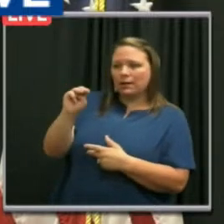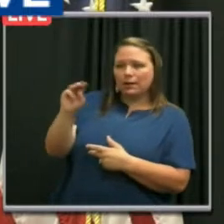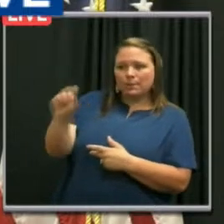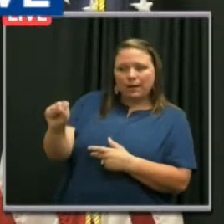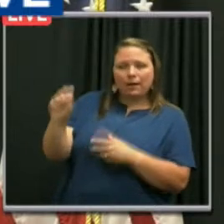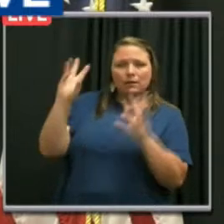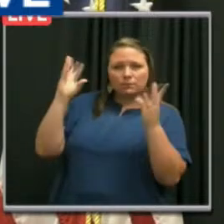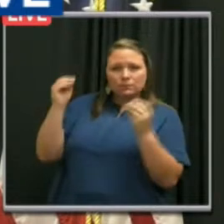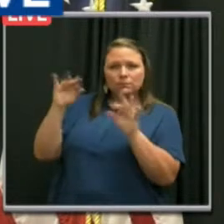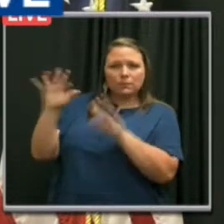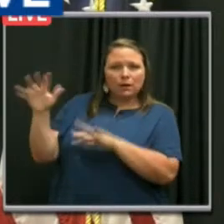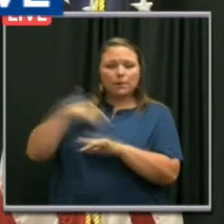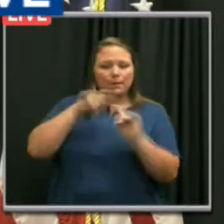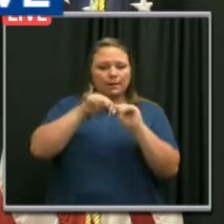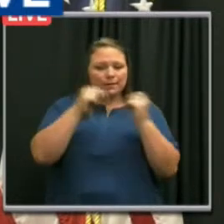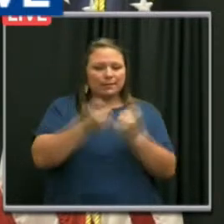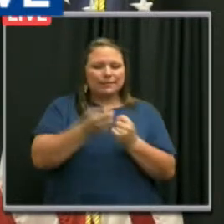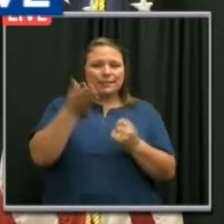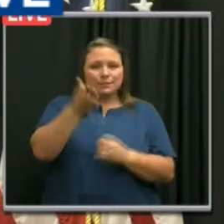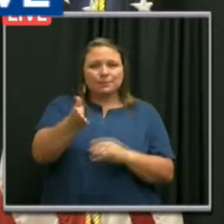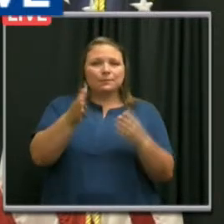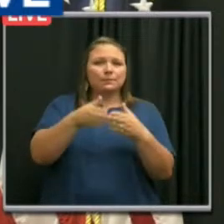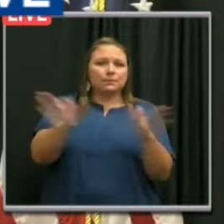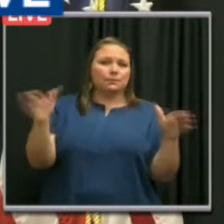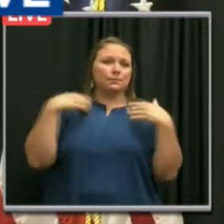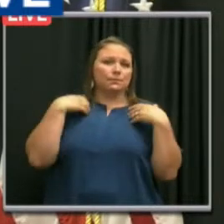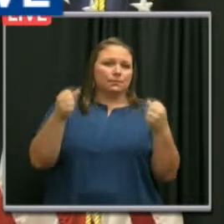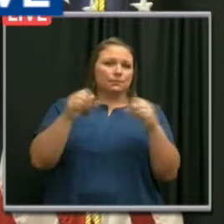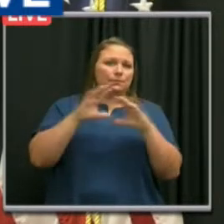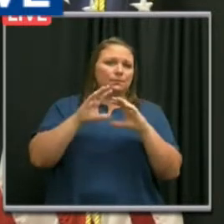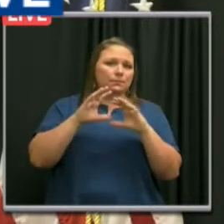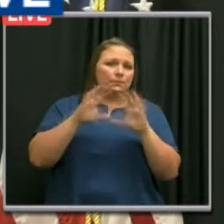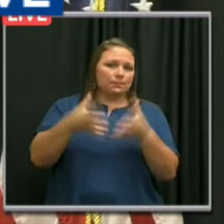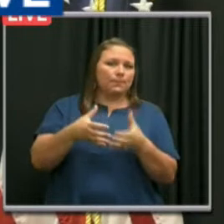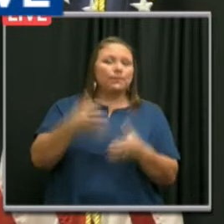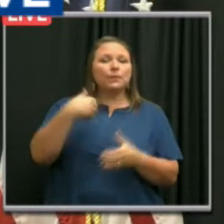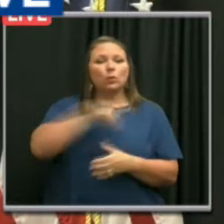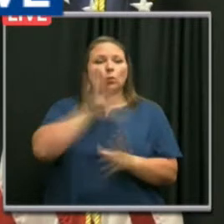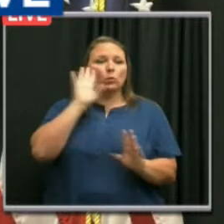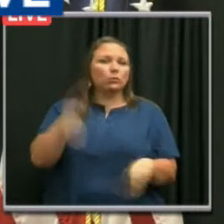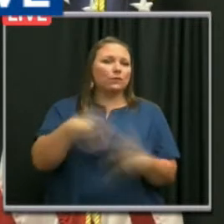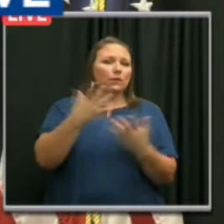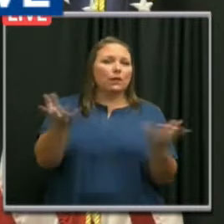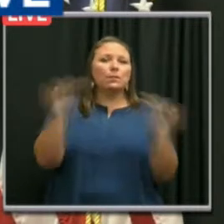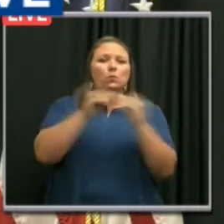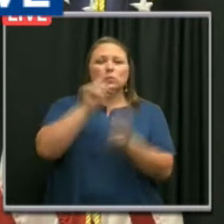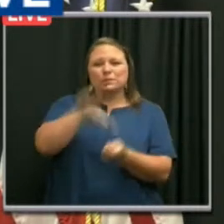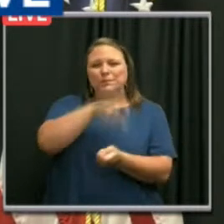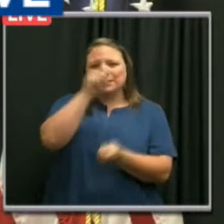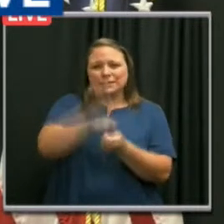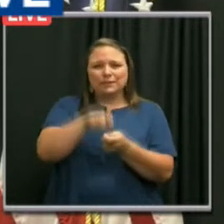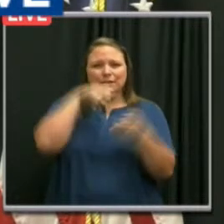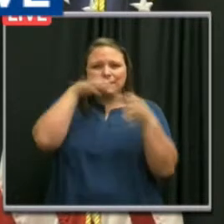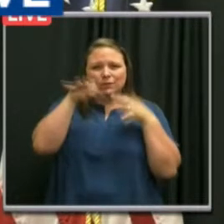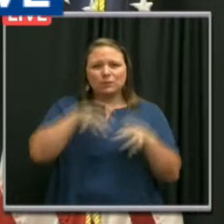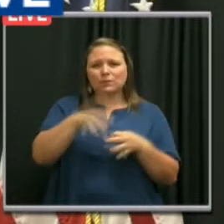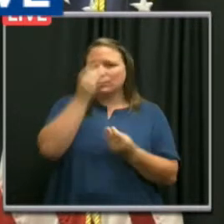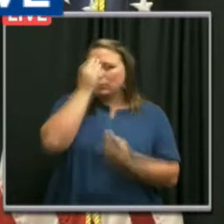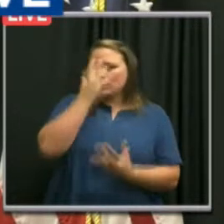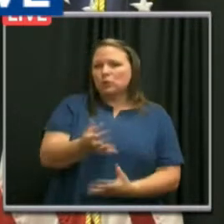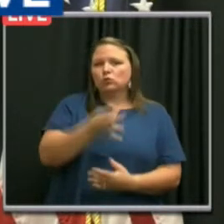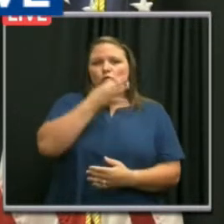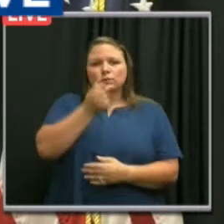my team at the Department of Public Health, and we'll probably provide more specific details in the next few